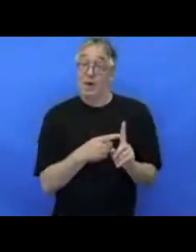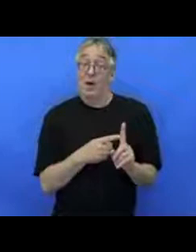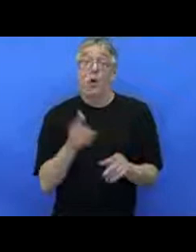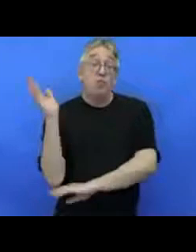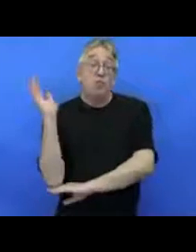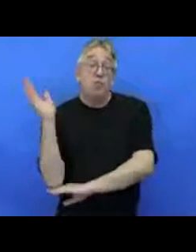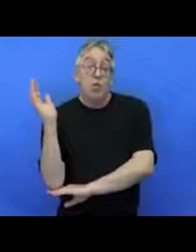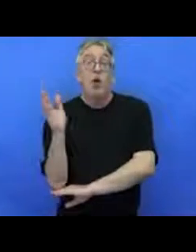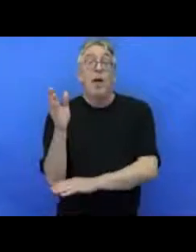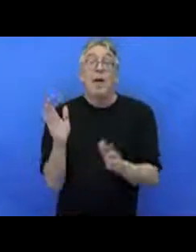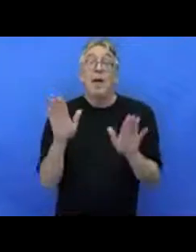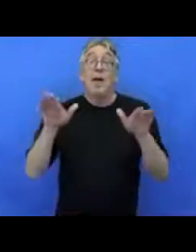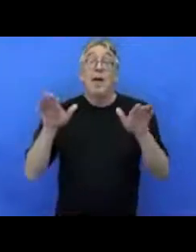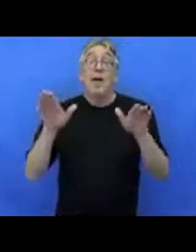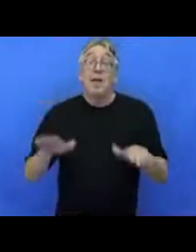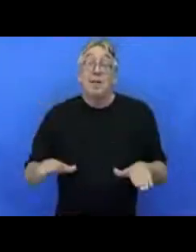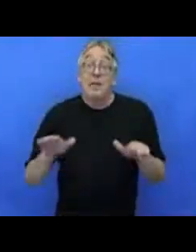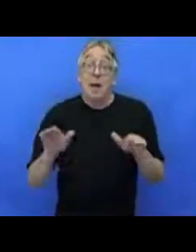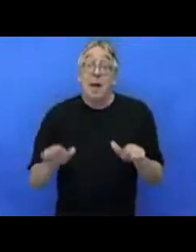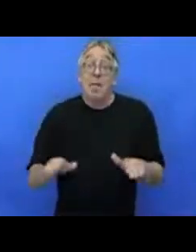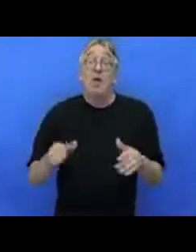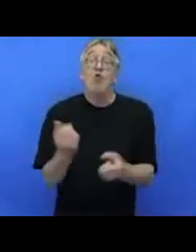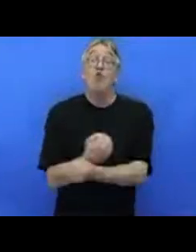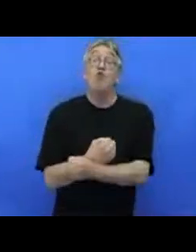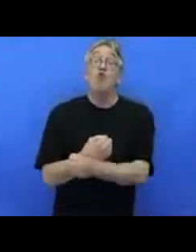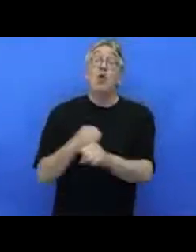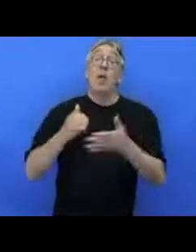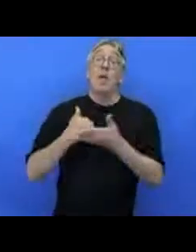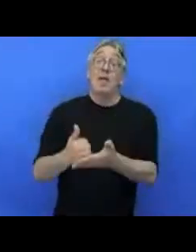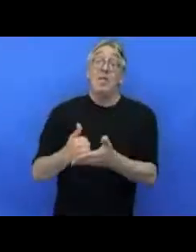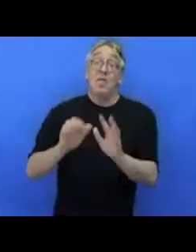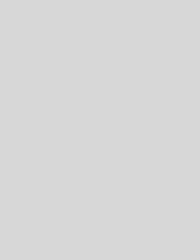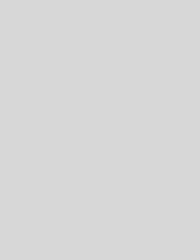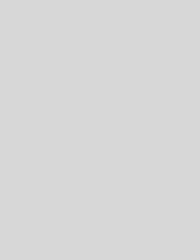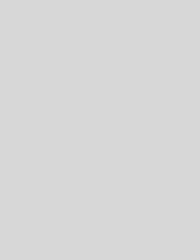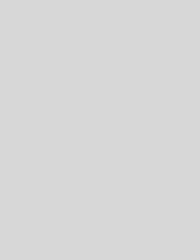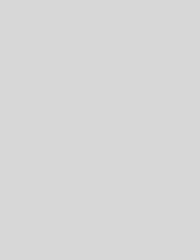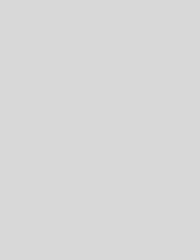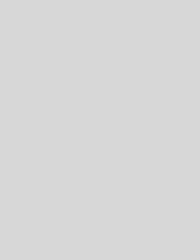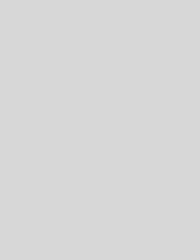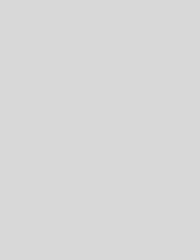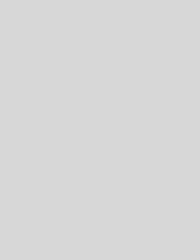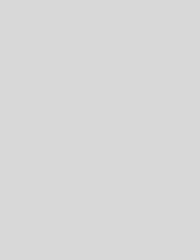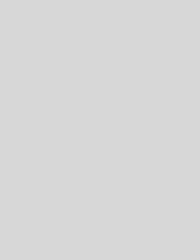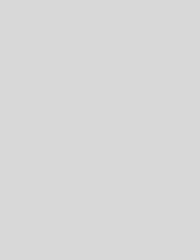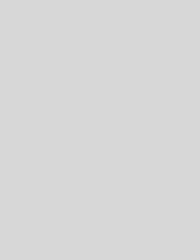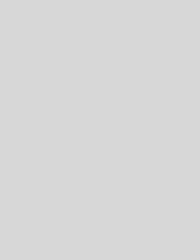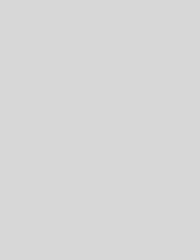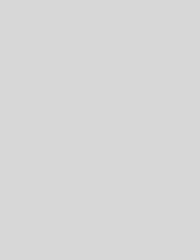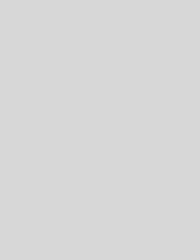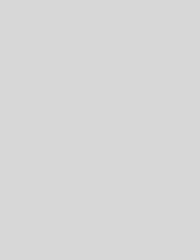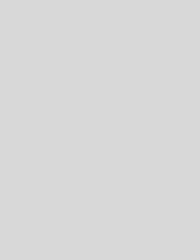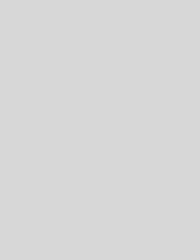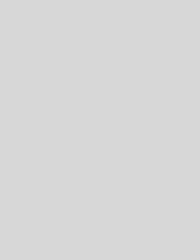Relief Worldwide and International Disability Alliance, which is on the situation of persons with disabilities affected